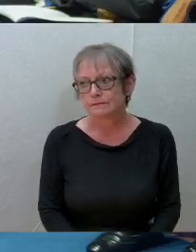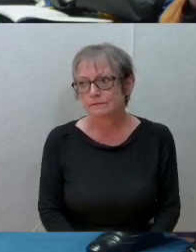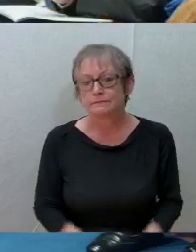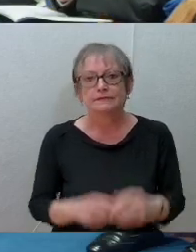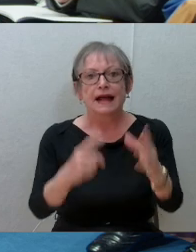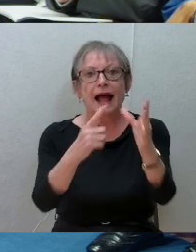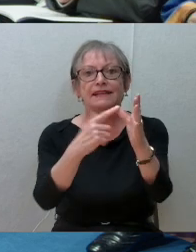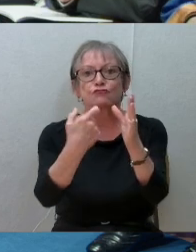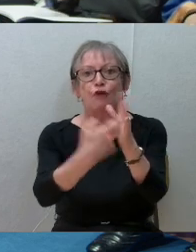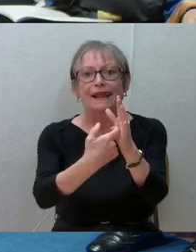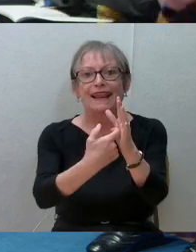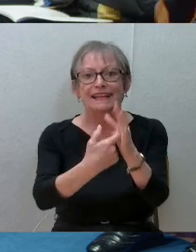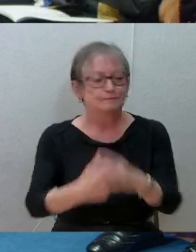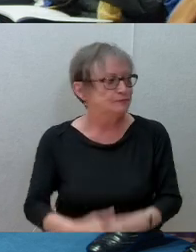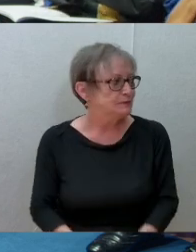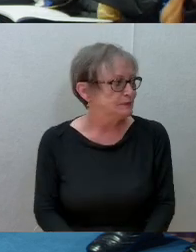Alison Riley.